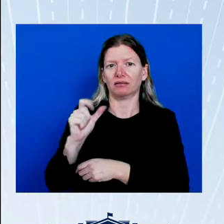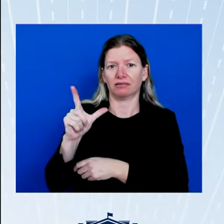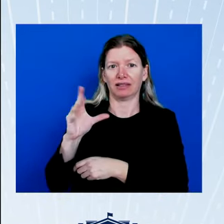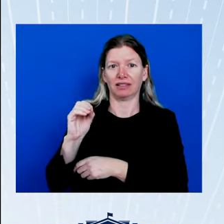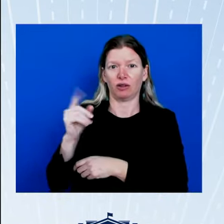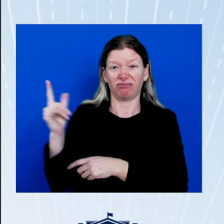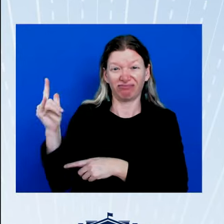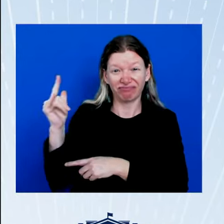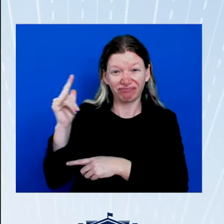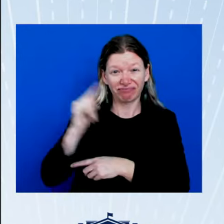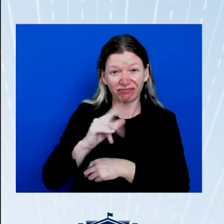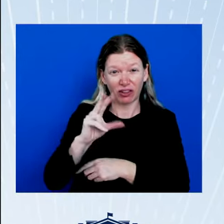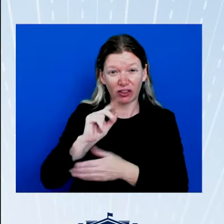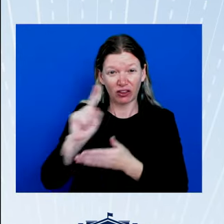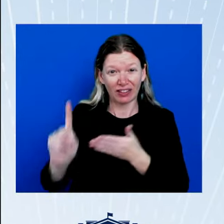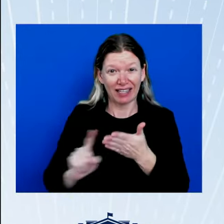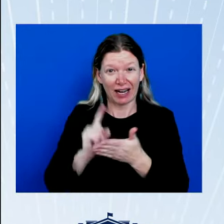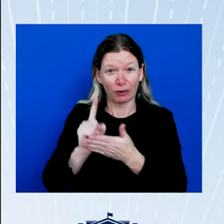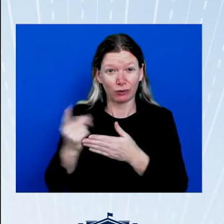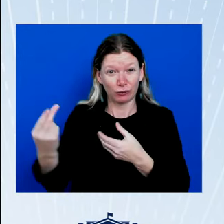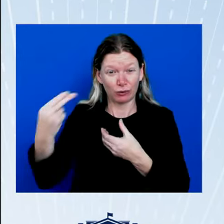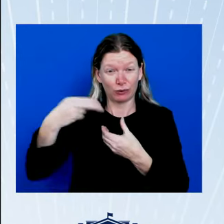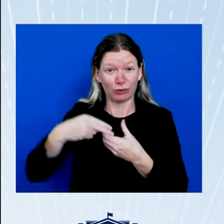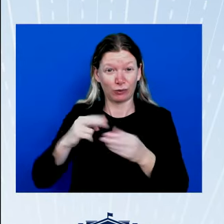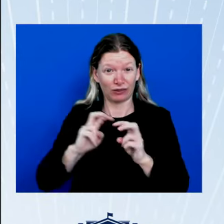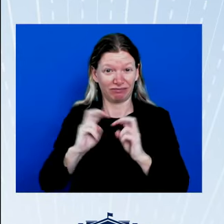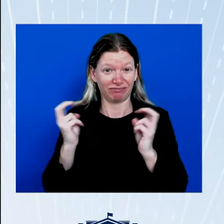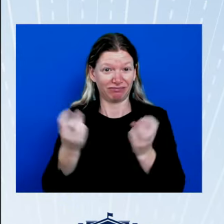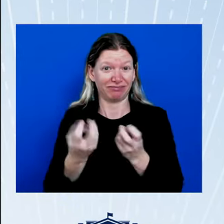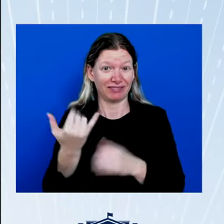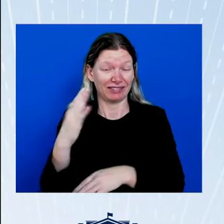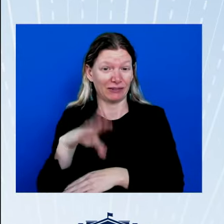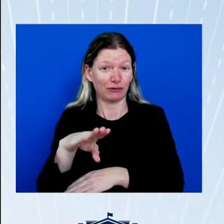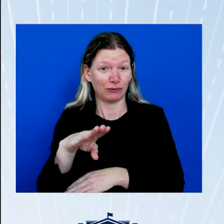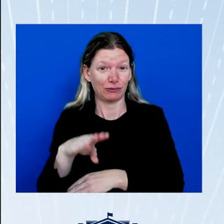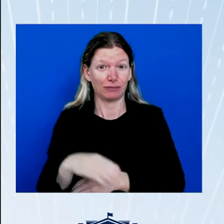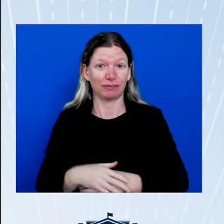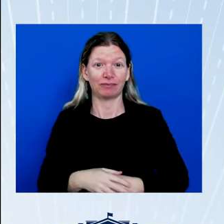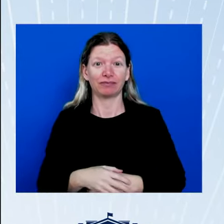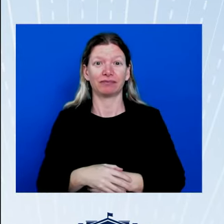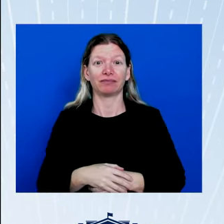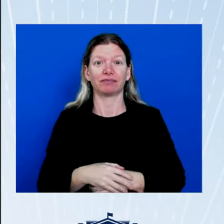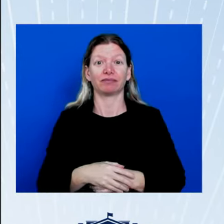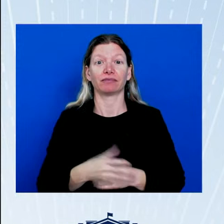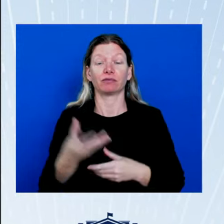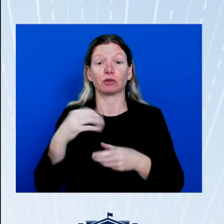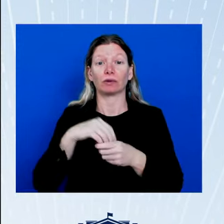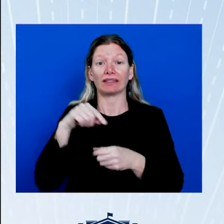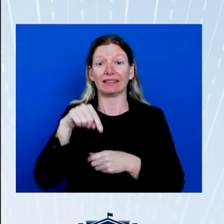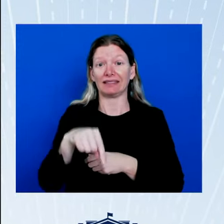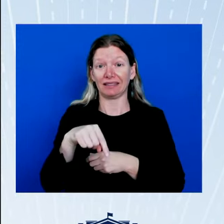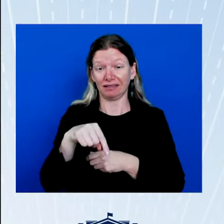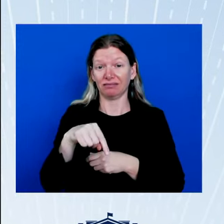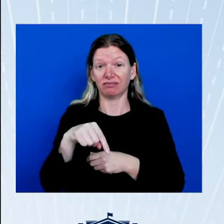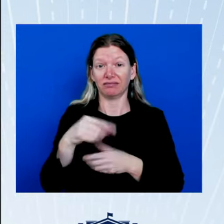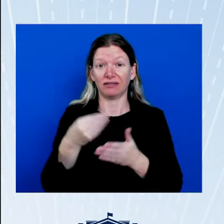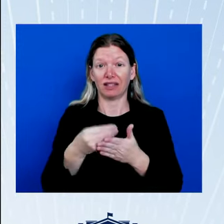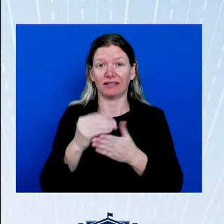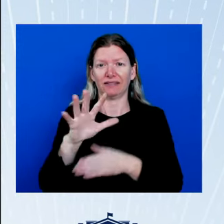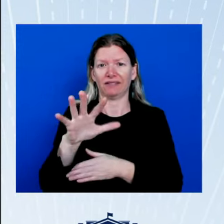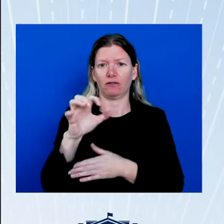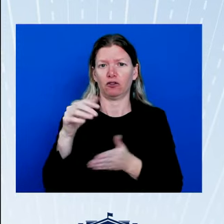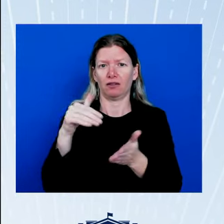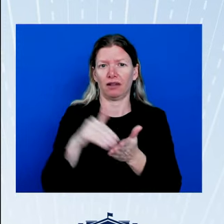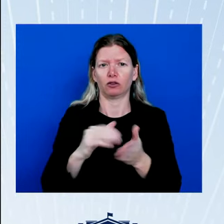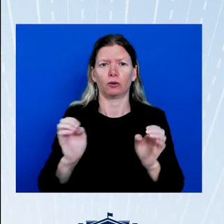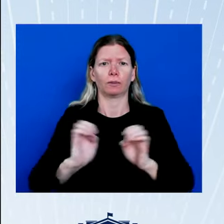roundtable this afternoon. Included in this funding is $500,000 in emergency relief funding to support cultural and